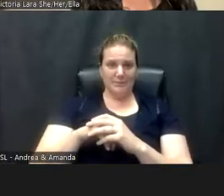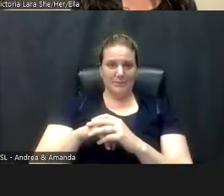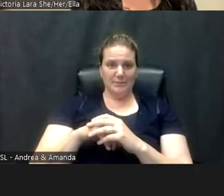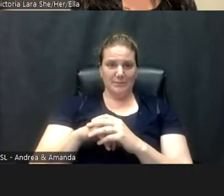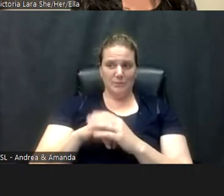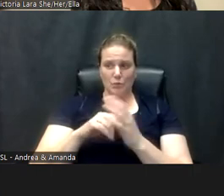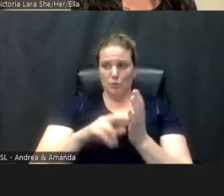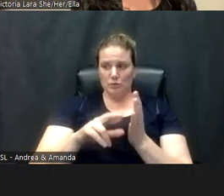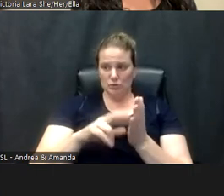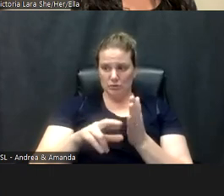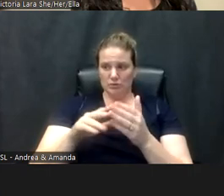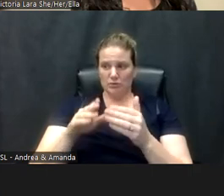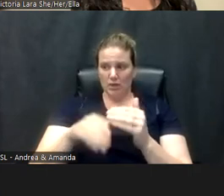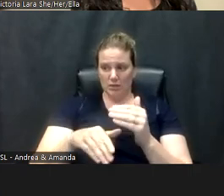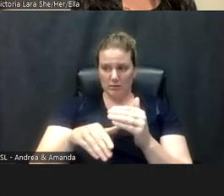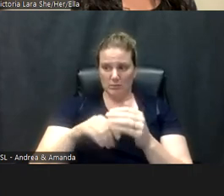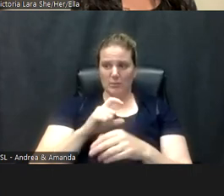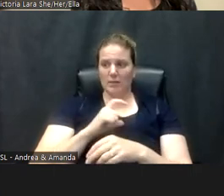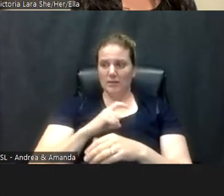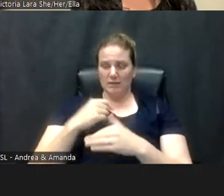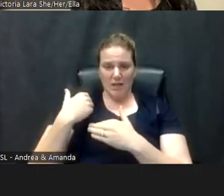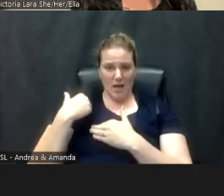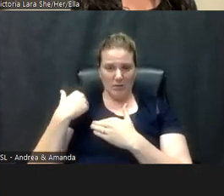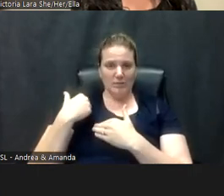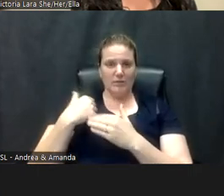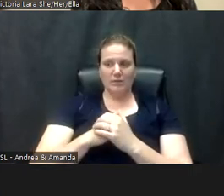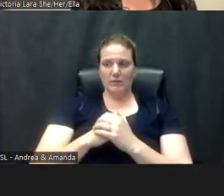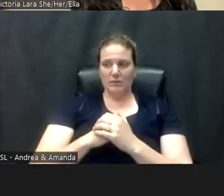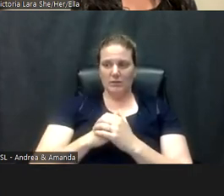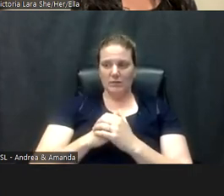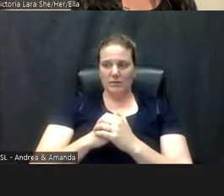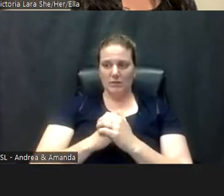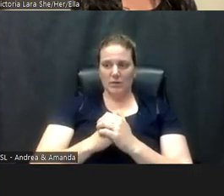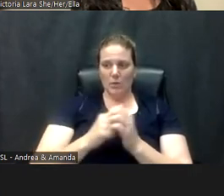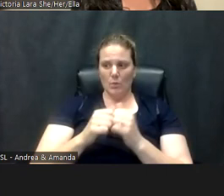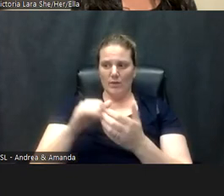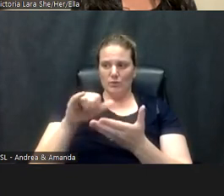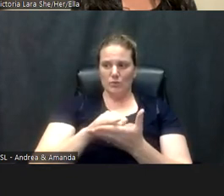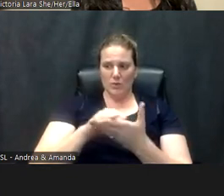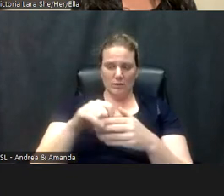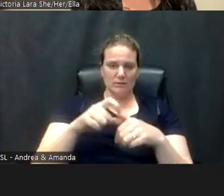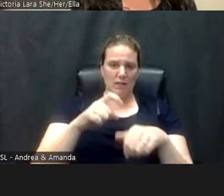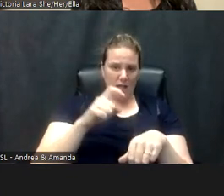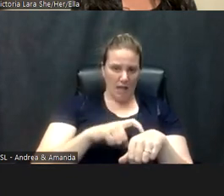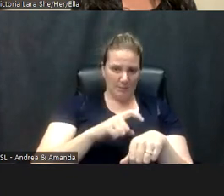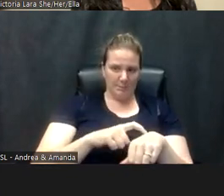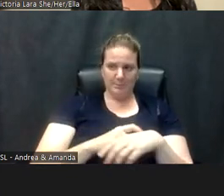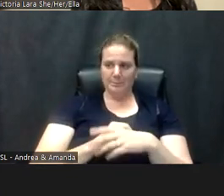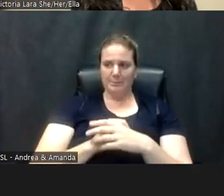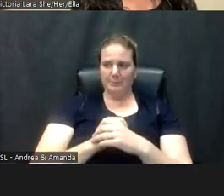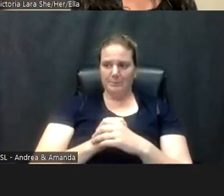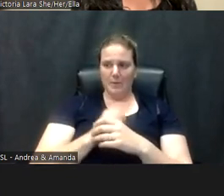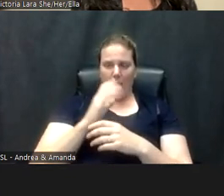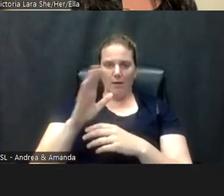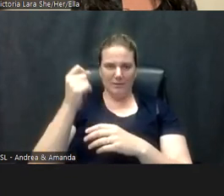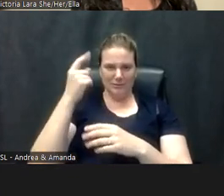some research done on police accountability with, I think it was the New York Times, and I will get that